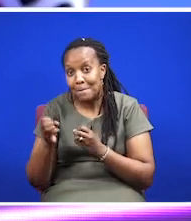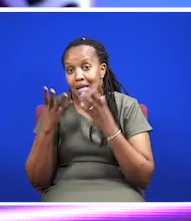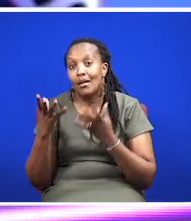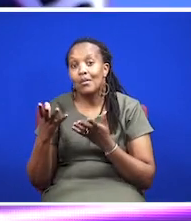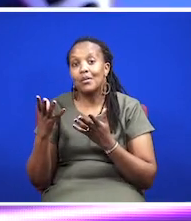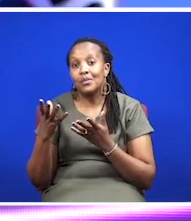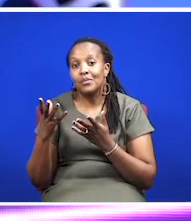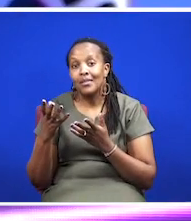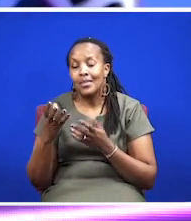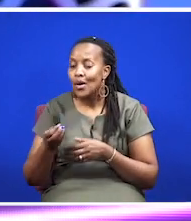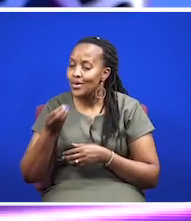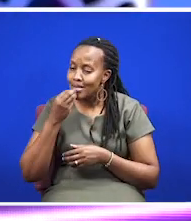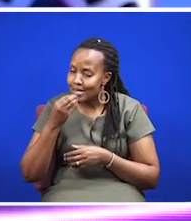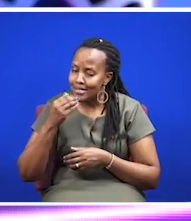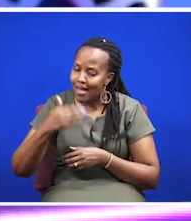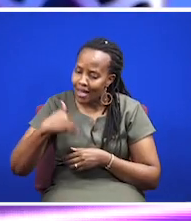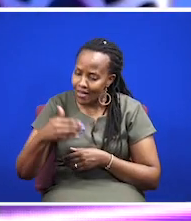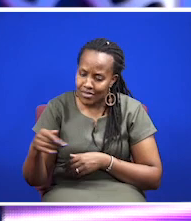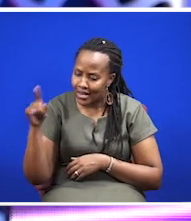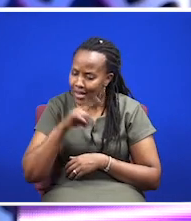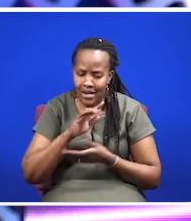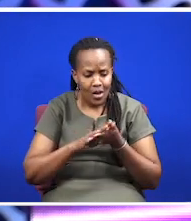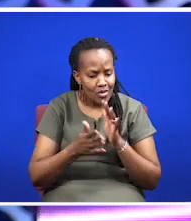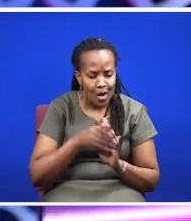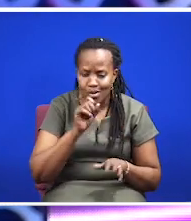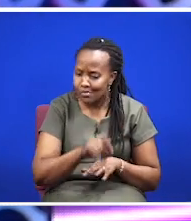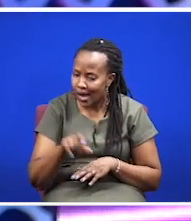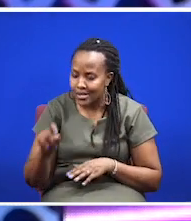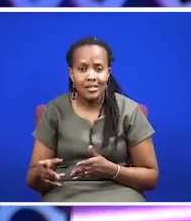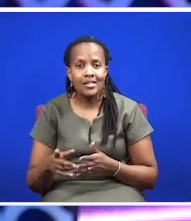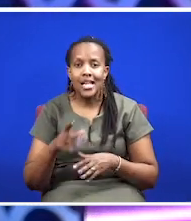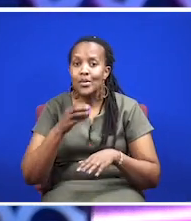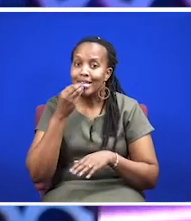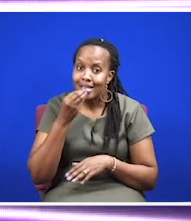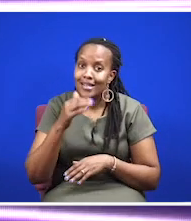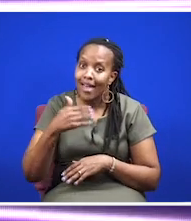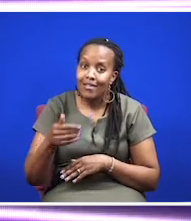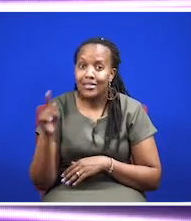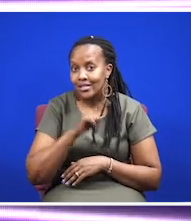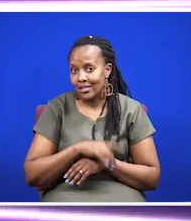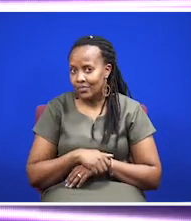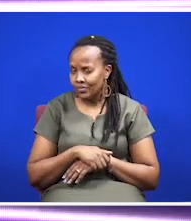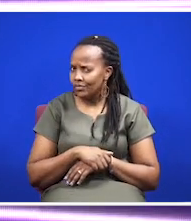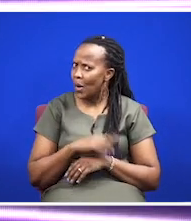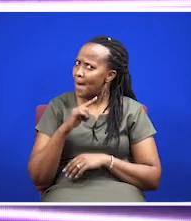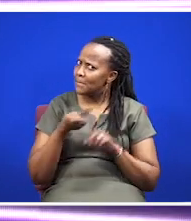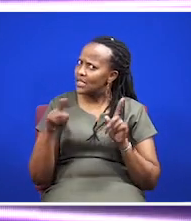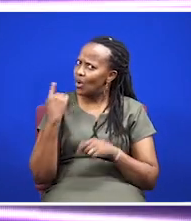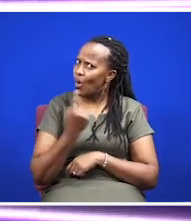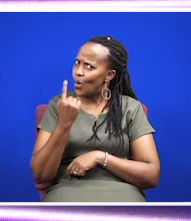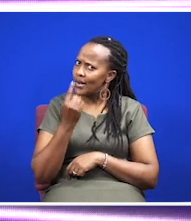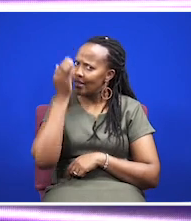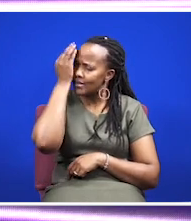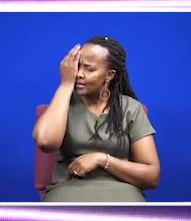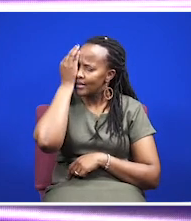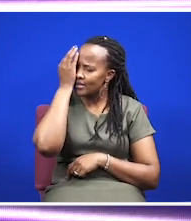yet they eat every day, but they complain about the blessing of God. Is it only the Israelites that do this?